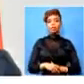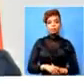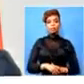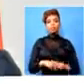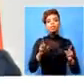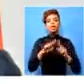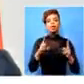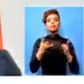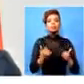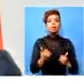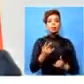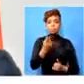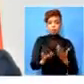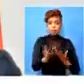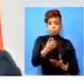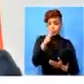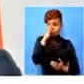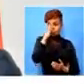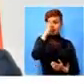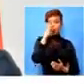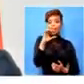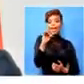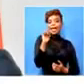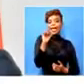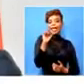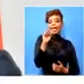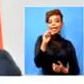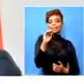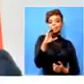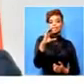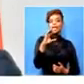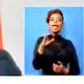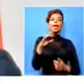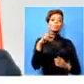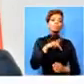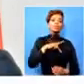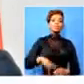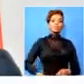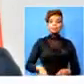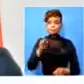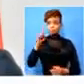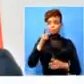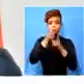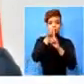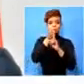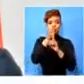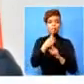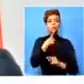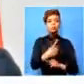it was even the ANC president who mobilized at time to say that there was no state capture.